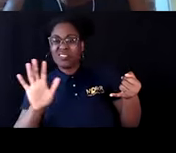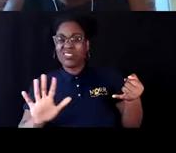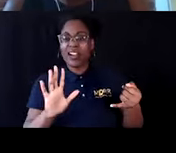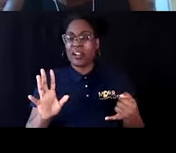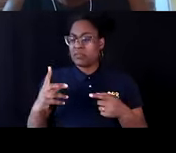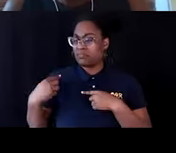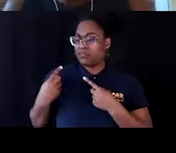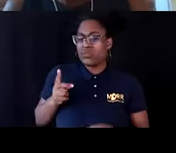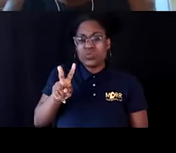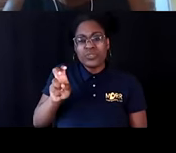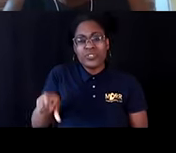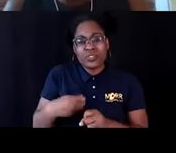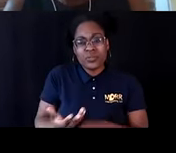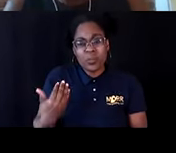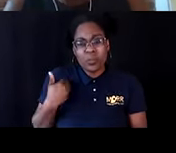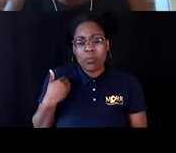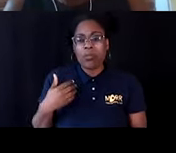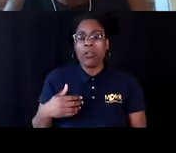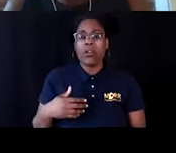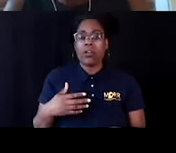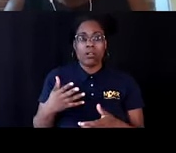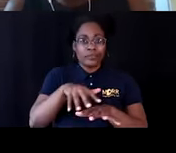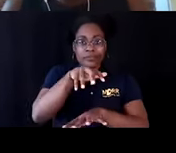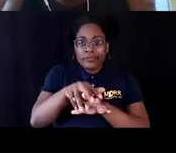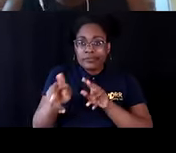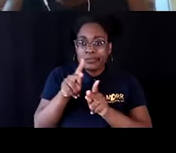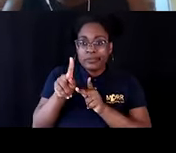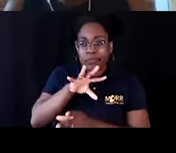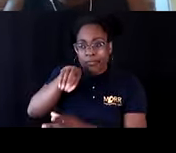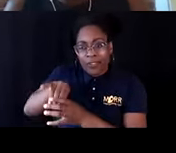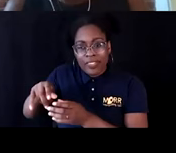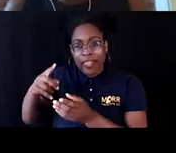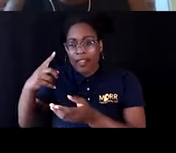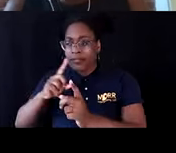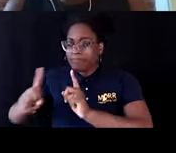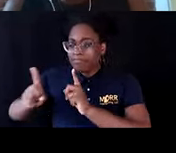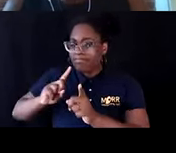people, and in many places were done in order to control or